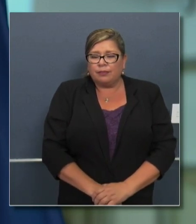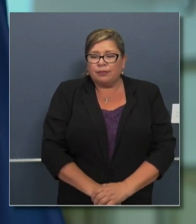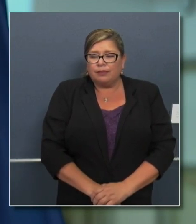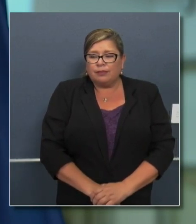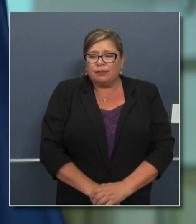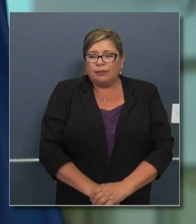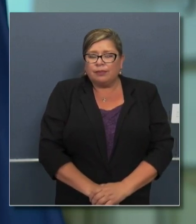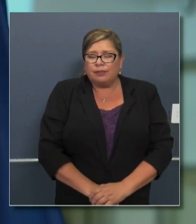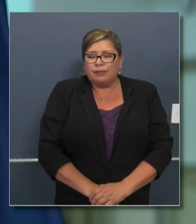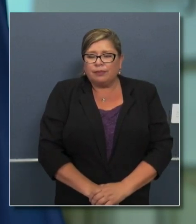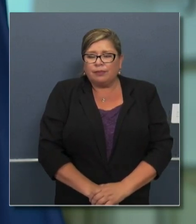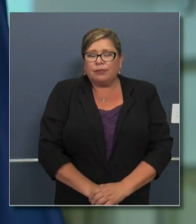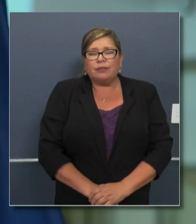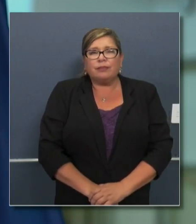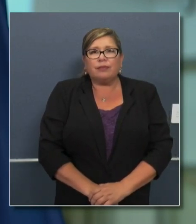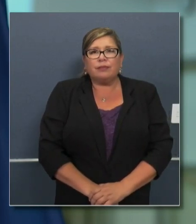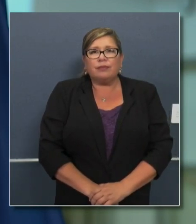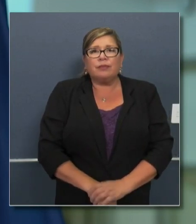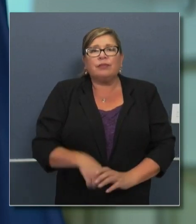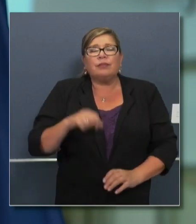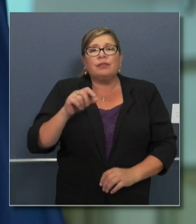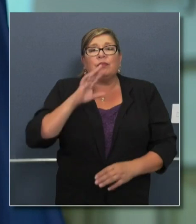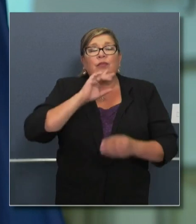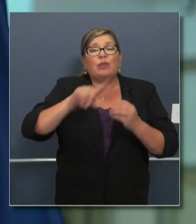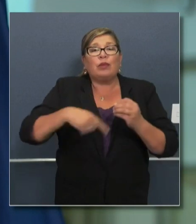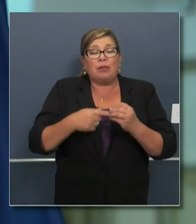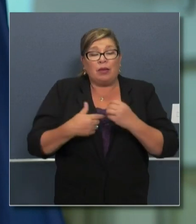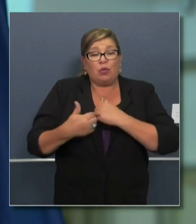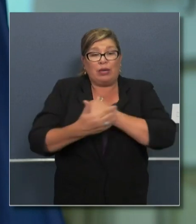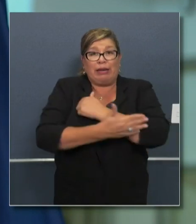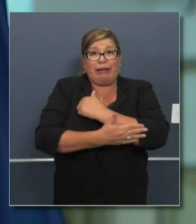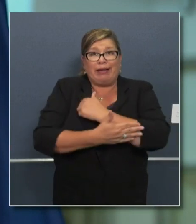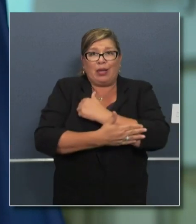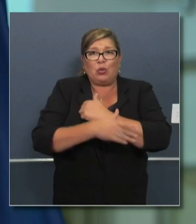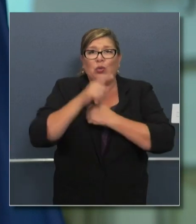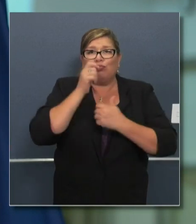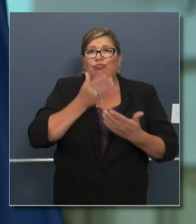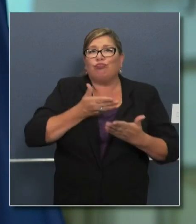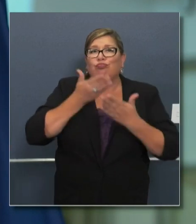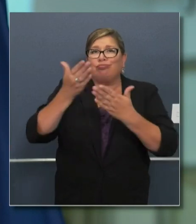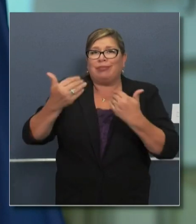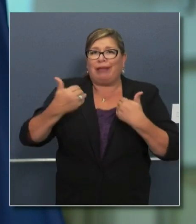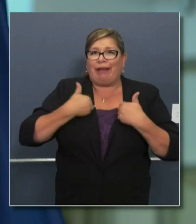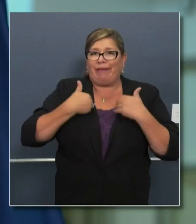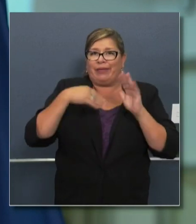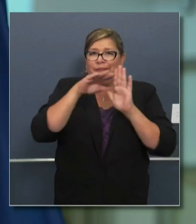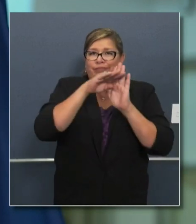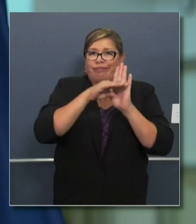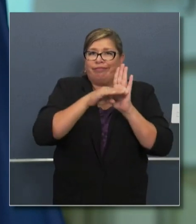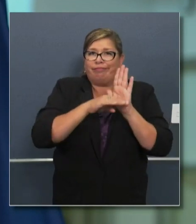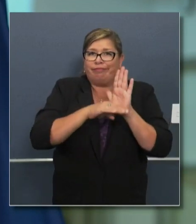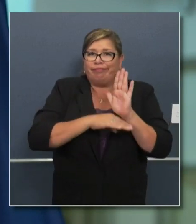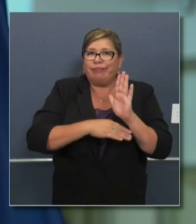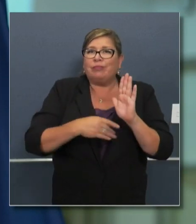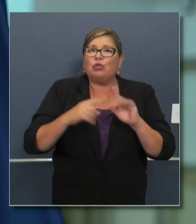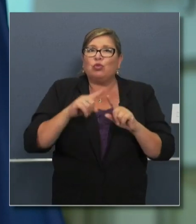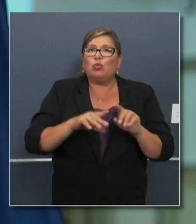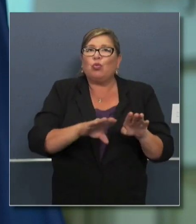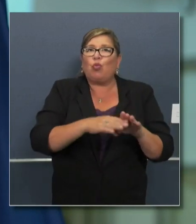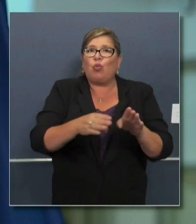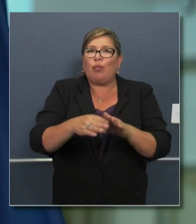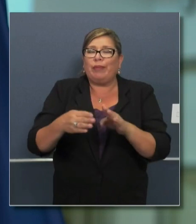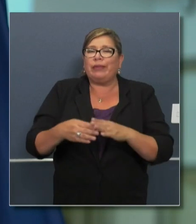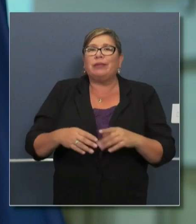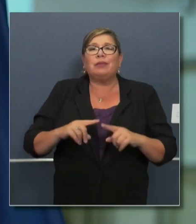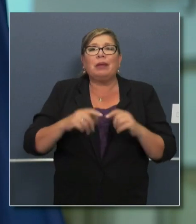compliance with the metrics that you laid out for their safe reopening. Others are pretty blatantly flouting the mask